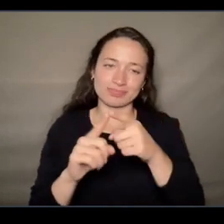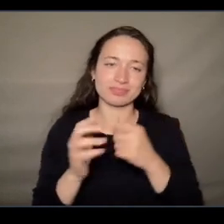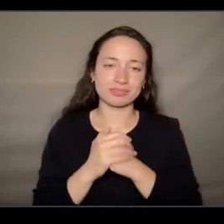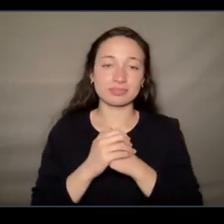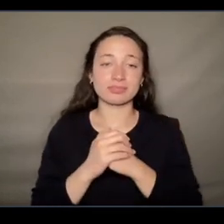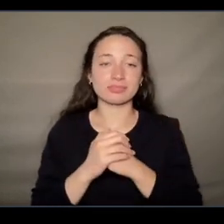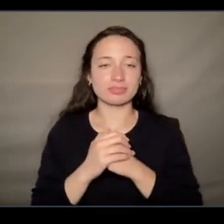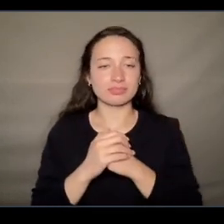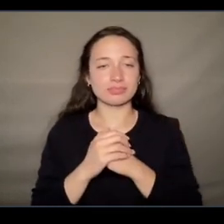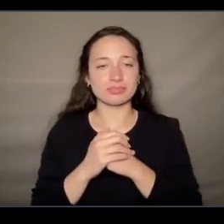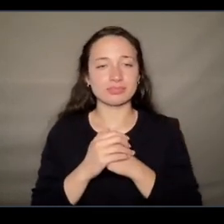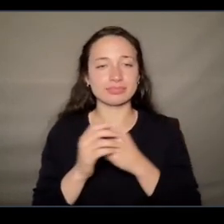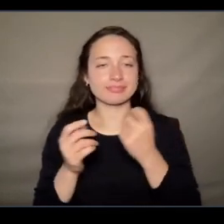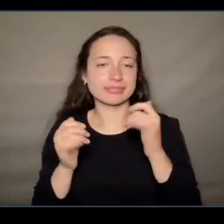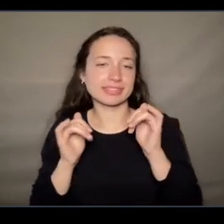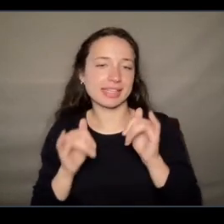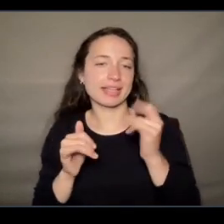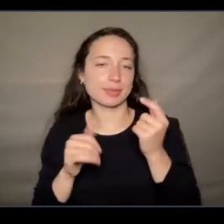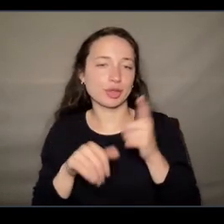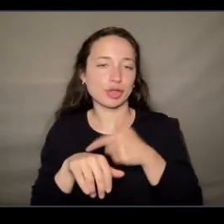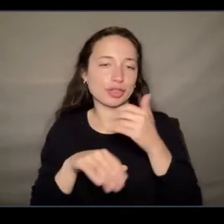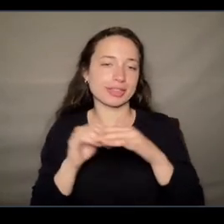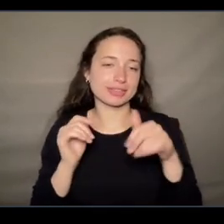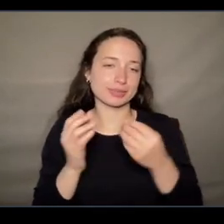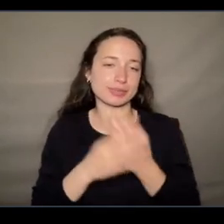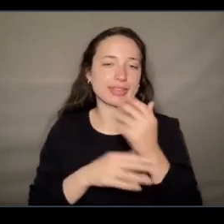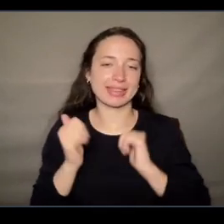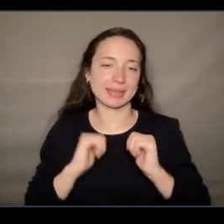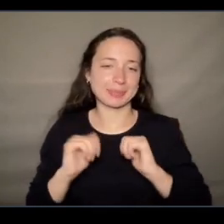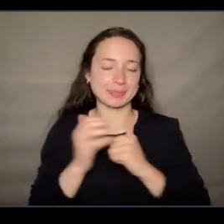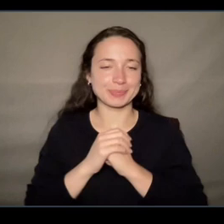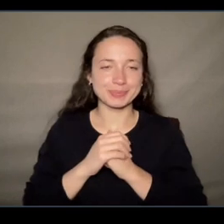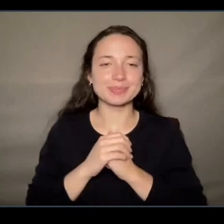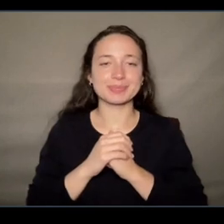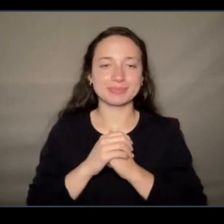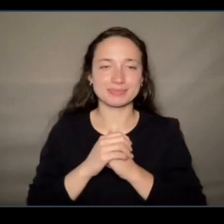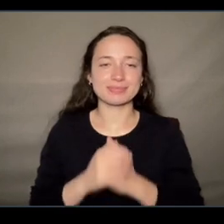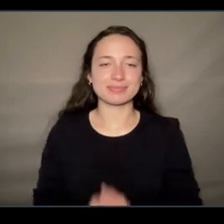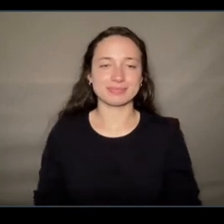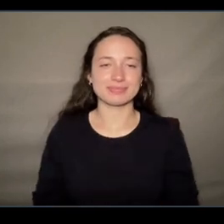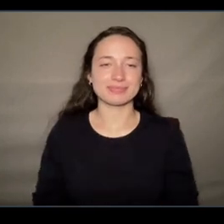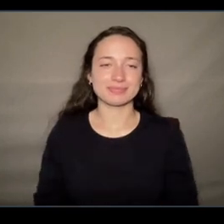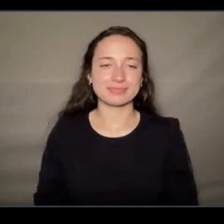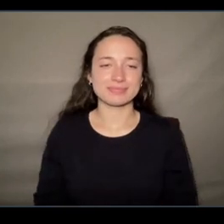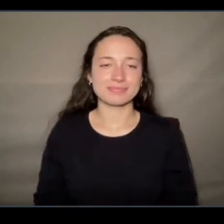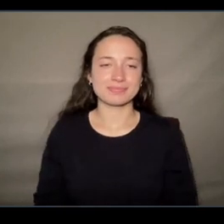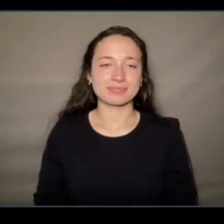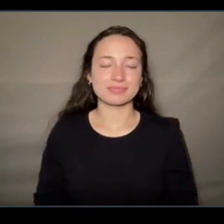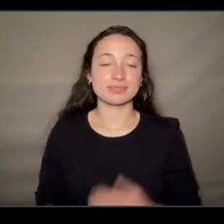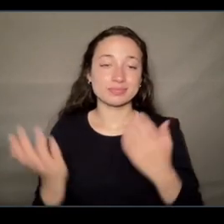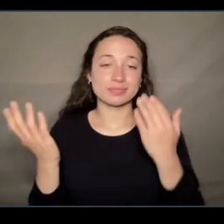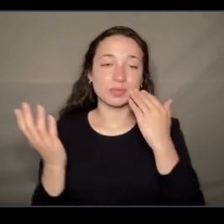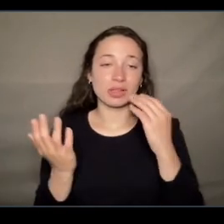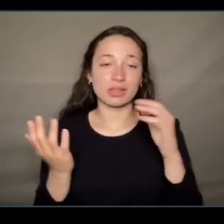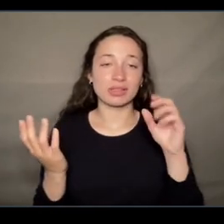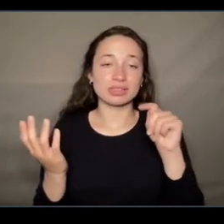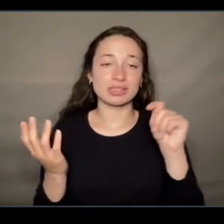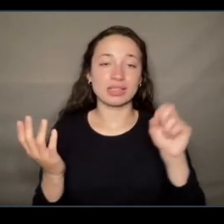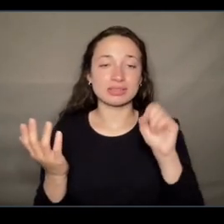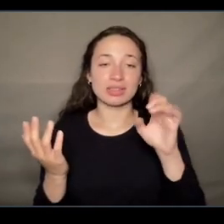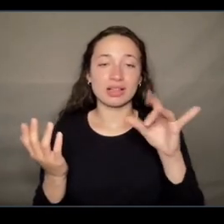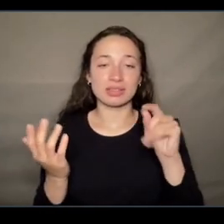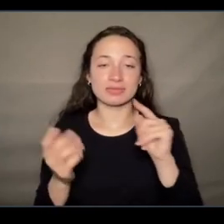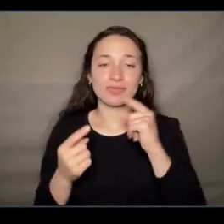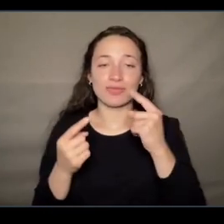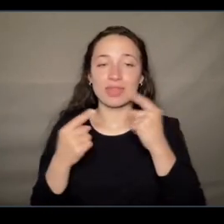Yeah. Just staying a little longer on this spring theme, you know, T.S. Eliot